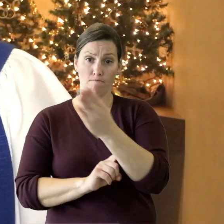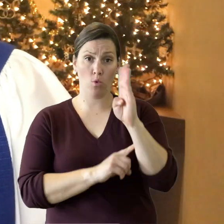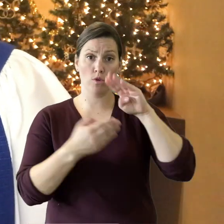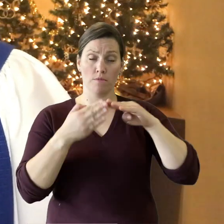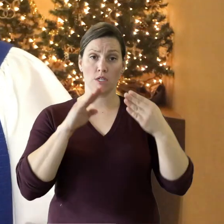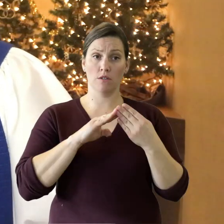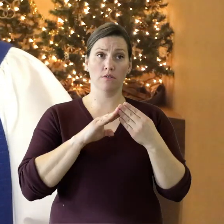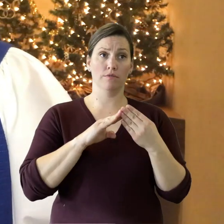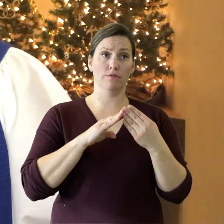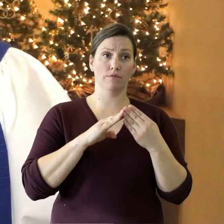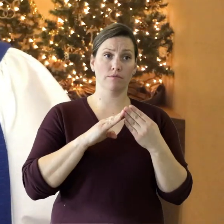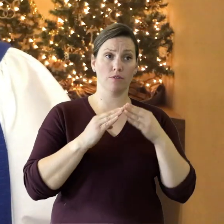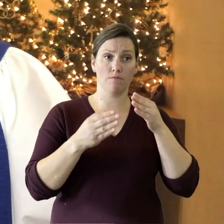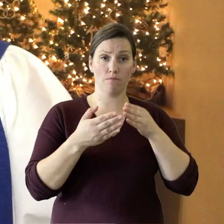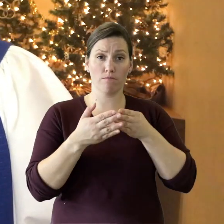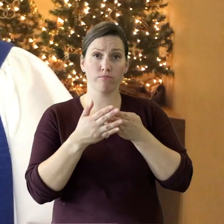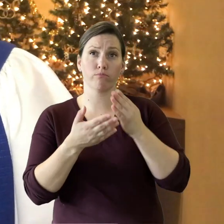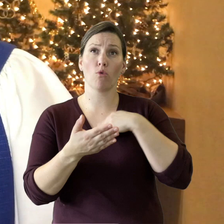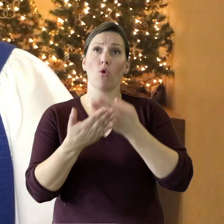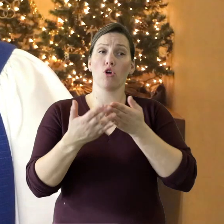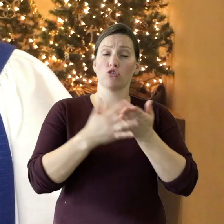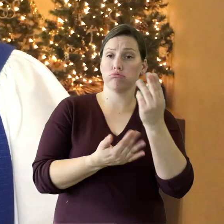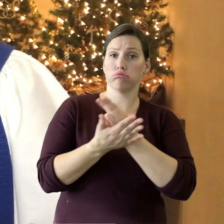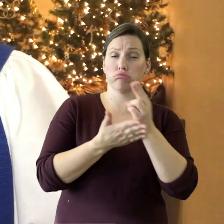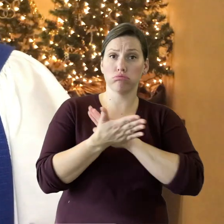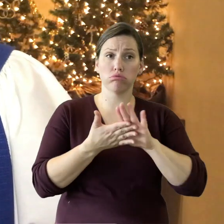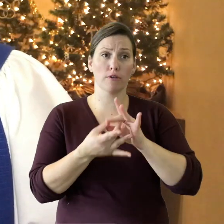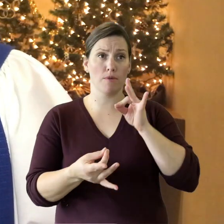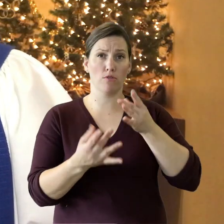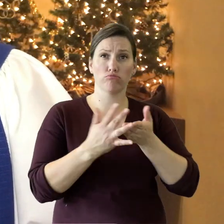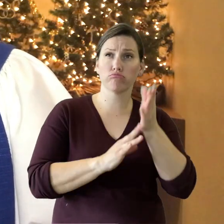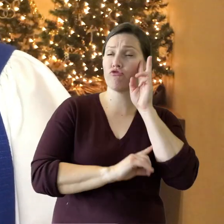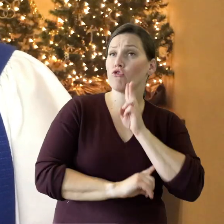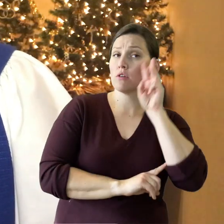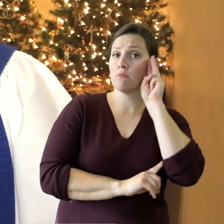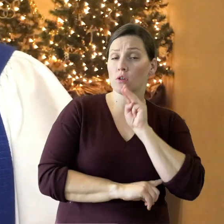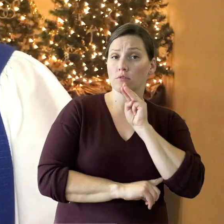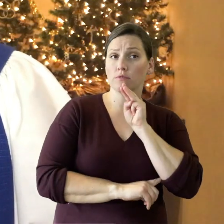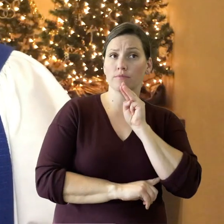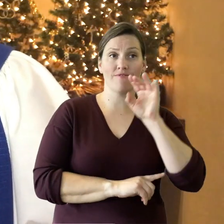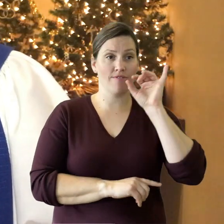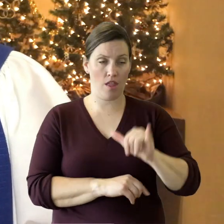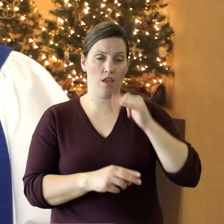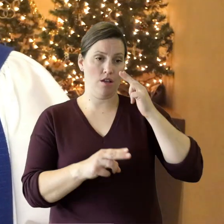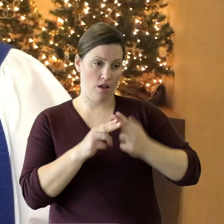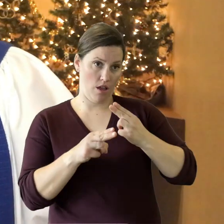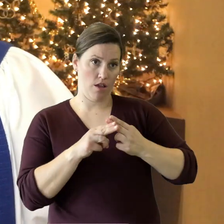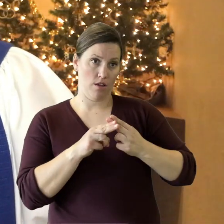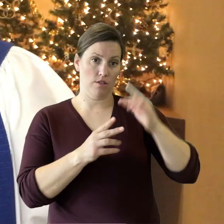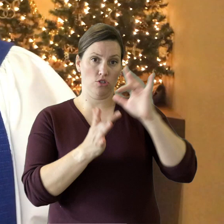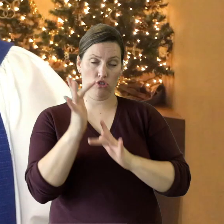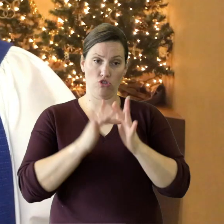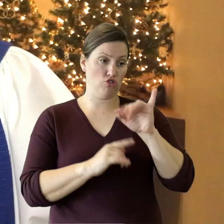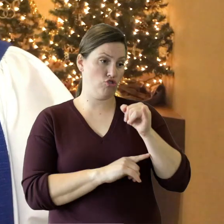was born in Bethlehem, the one conceived by the Holy Spirit and born of the Virgin Mary.